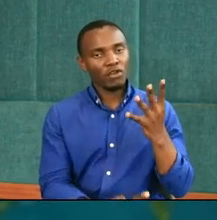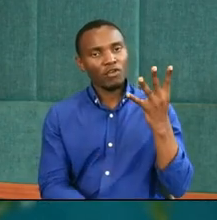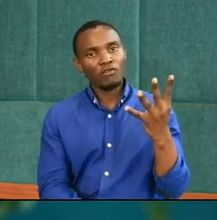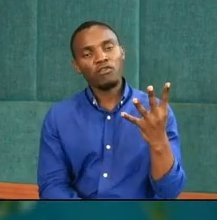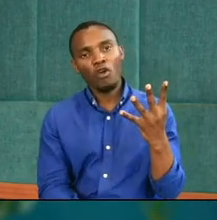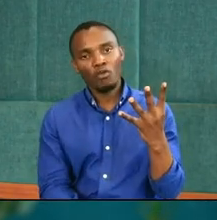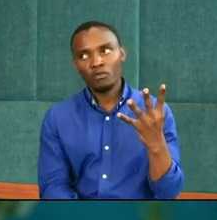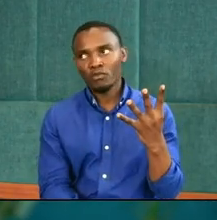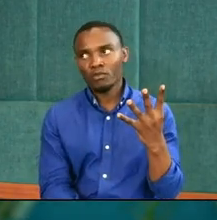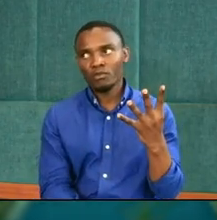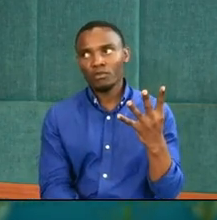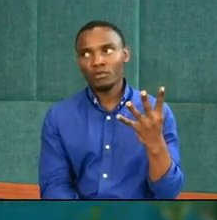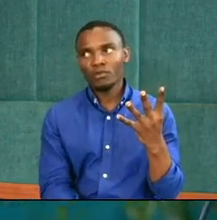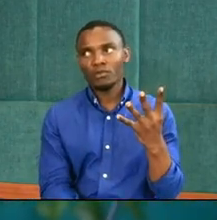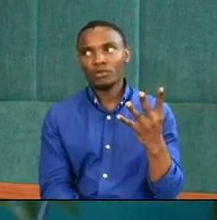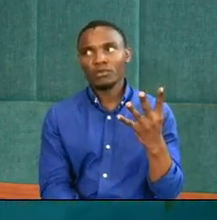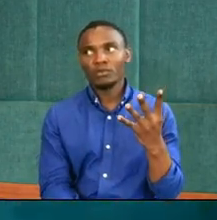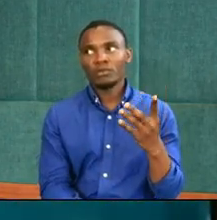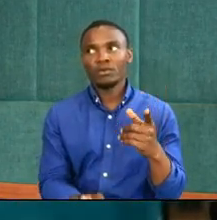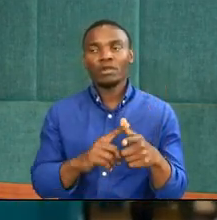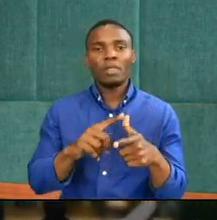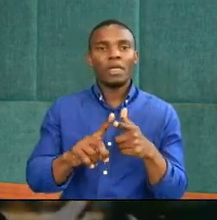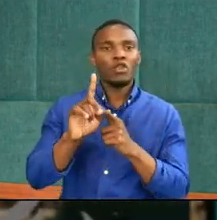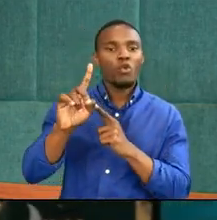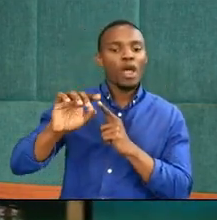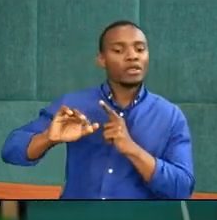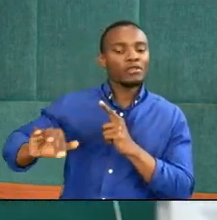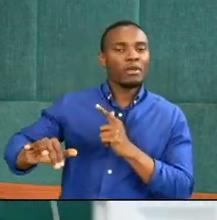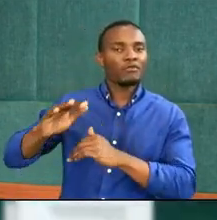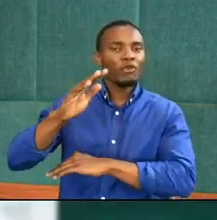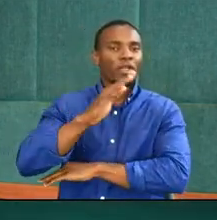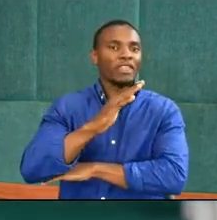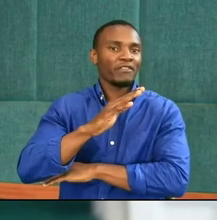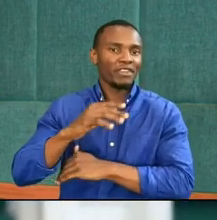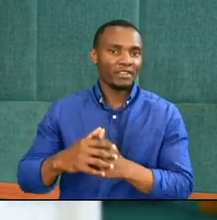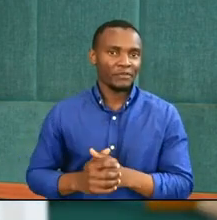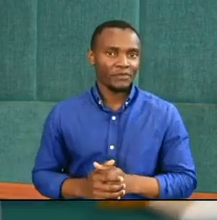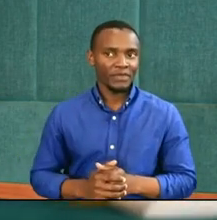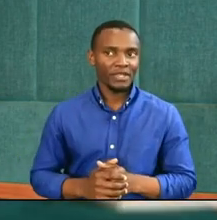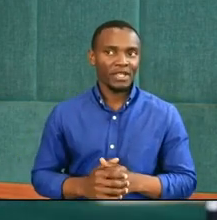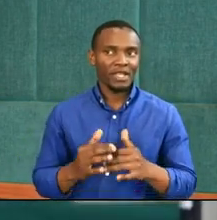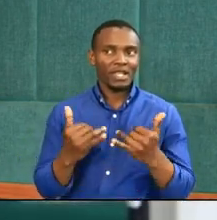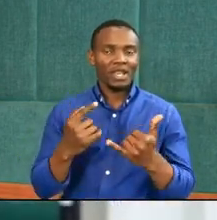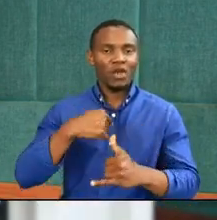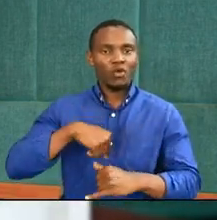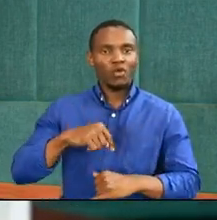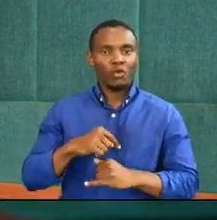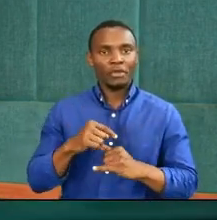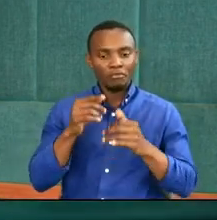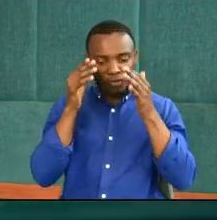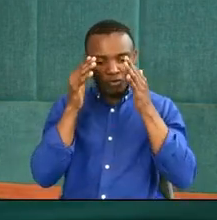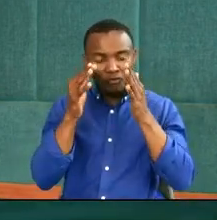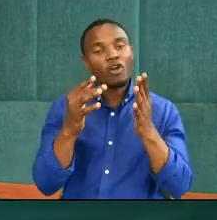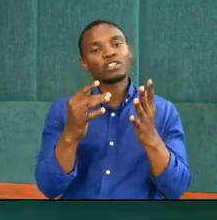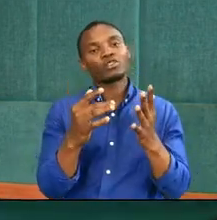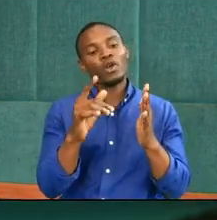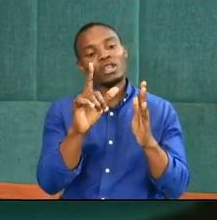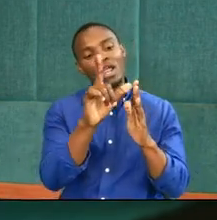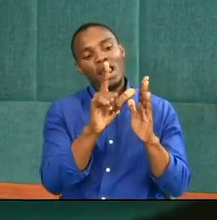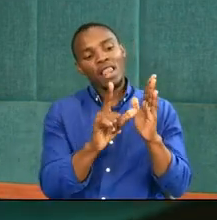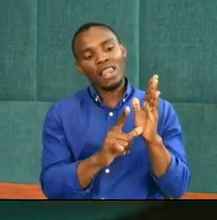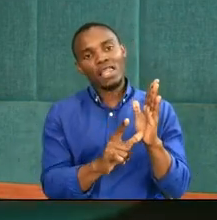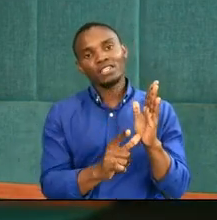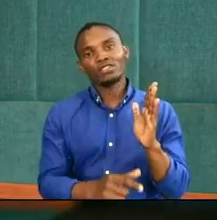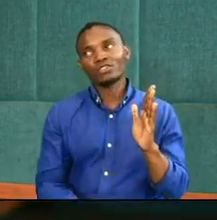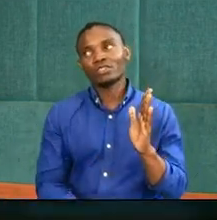this morning, and I reserve 1 of them for this evening. So let's jump into these lessons.